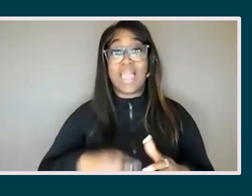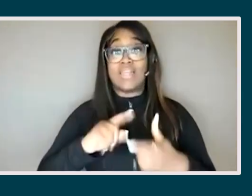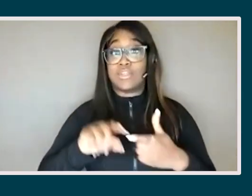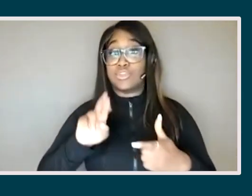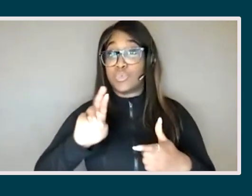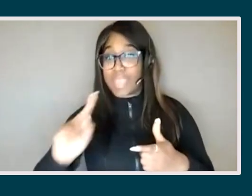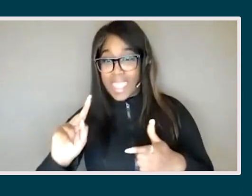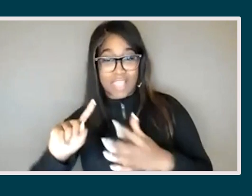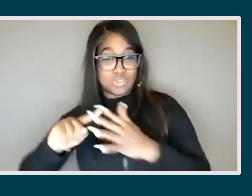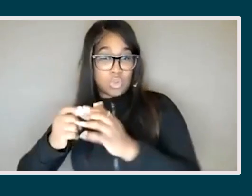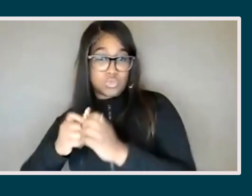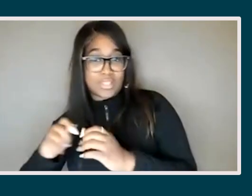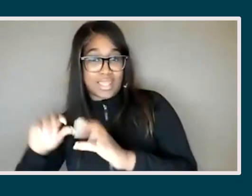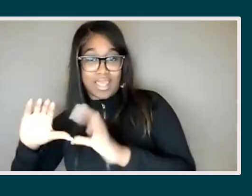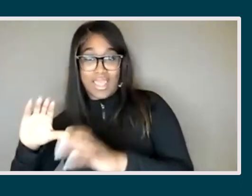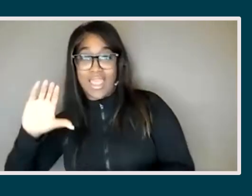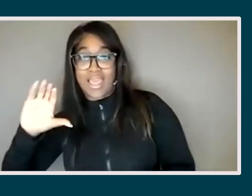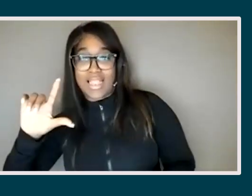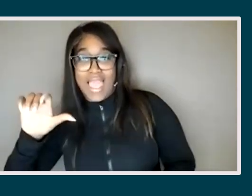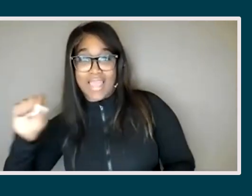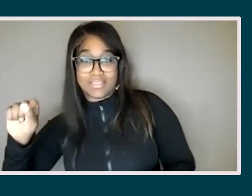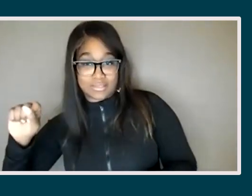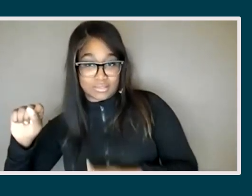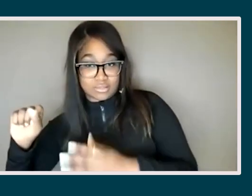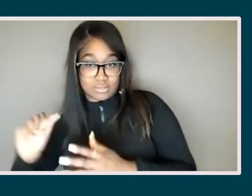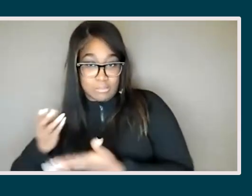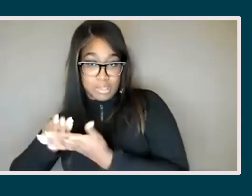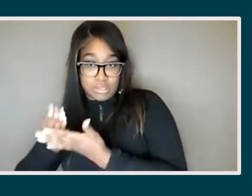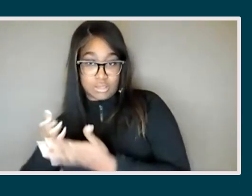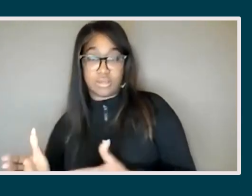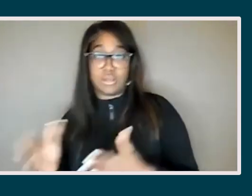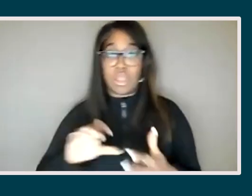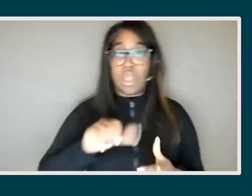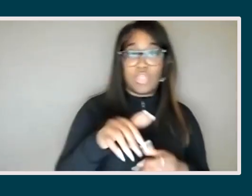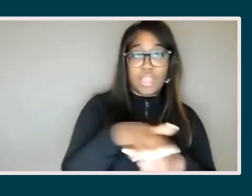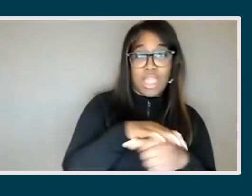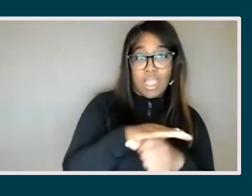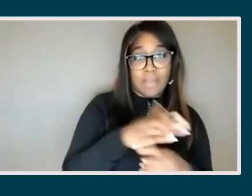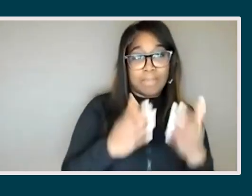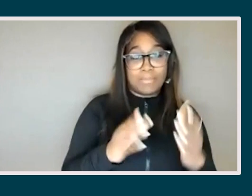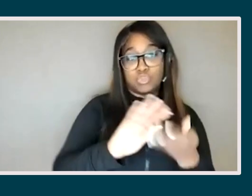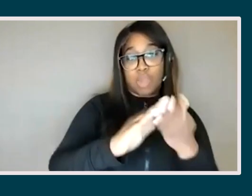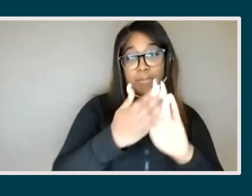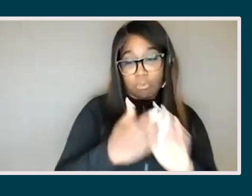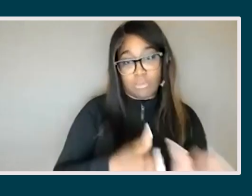class. If I'm in, other areas, I might start with tribalism. I might start with religious imperialism,